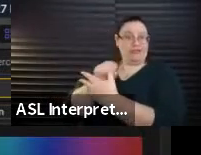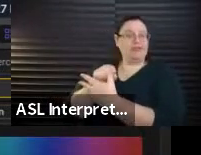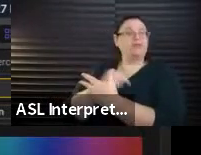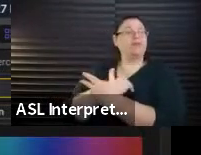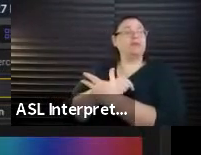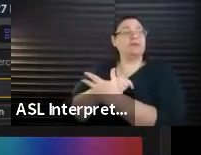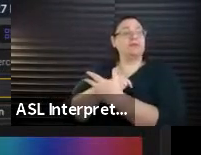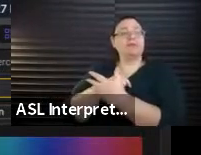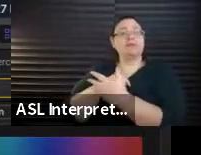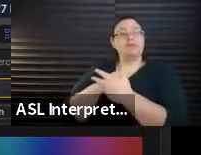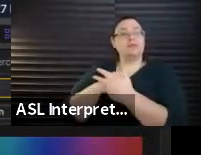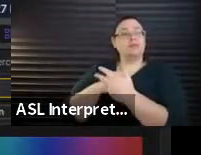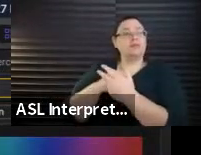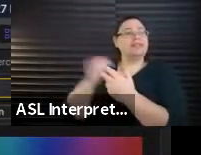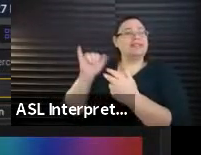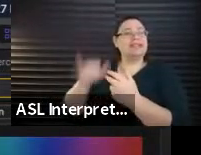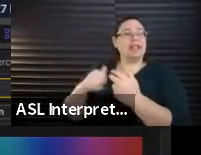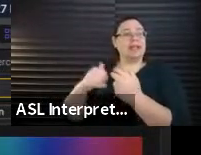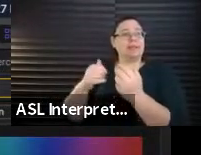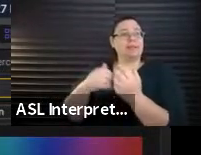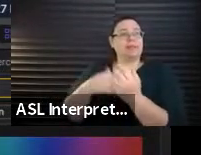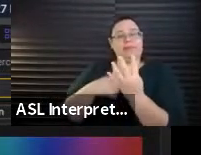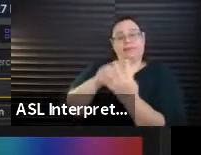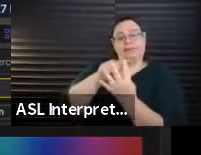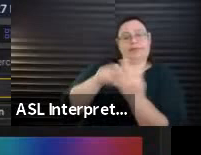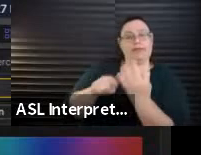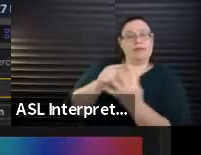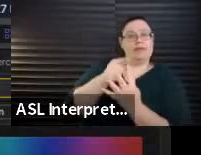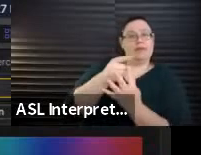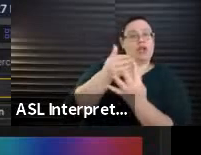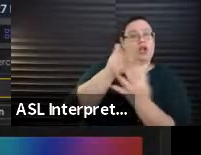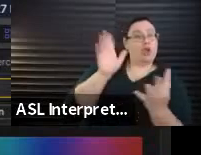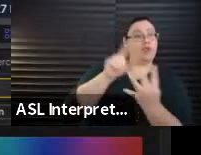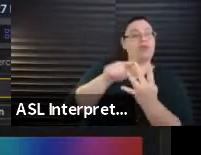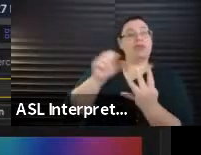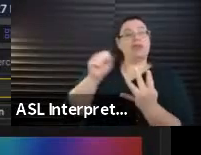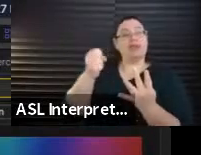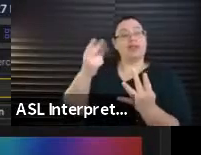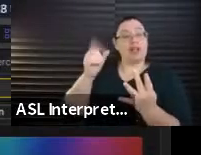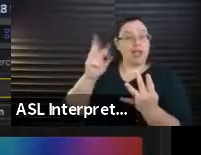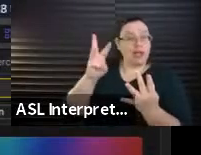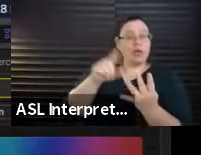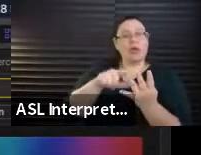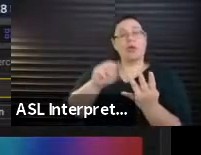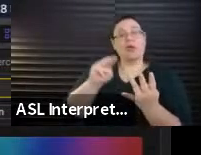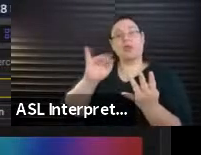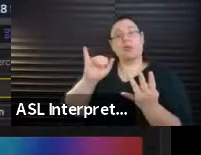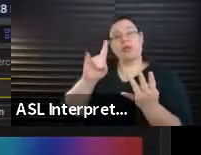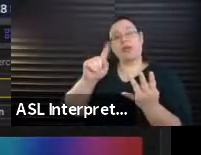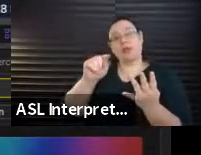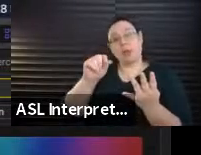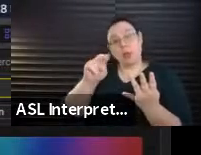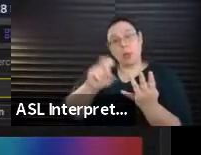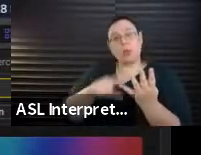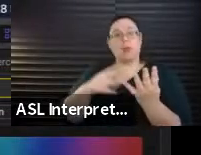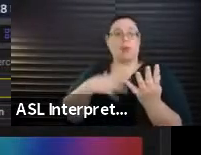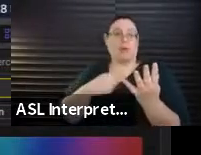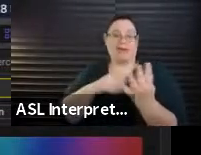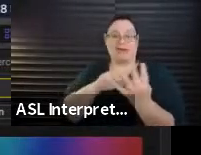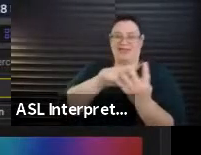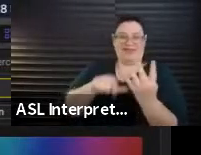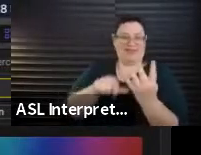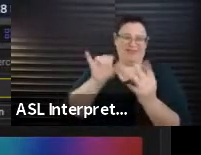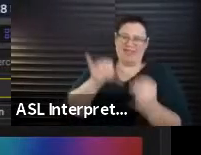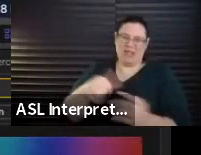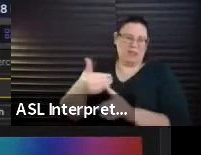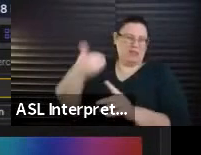global master puck, and then we have the shadows, midtones, and highlights, or blacks, mids, and whites. And typically, you